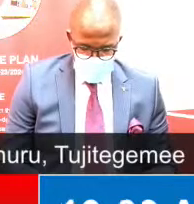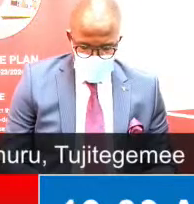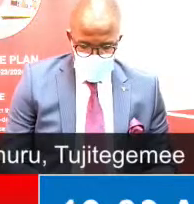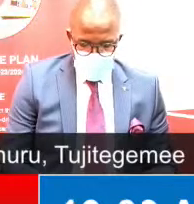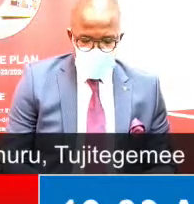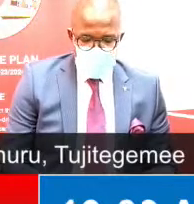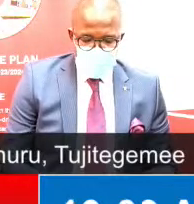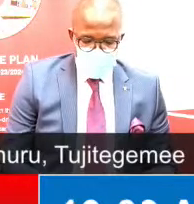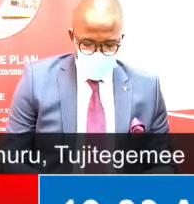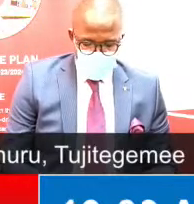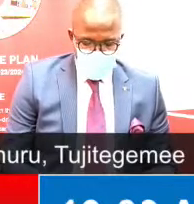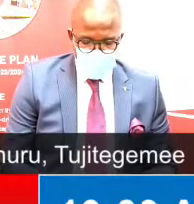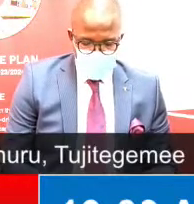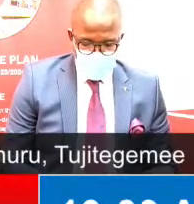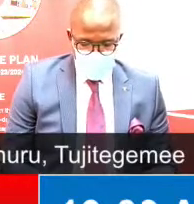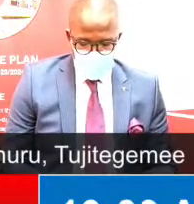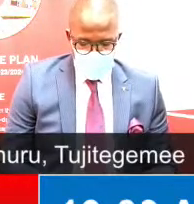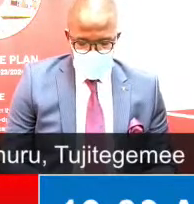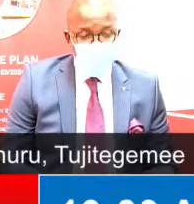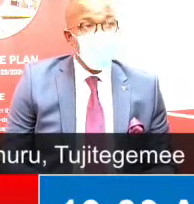9999 or cell